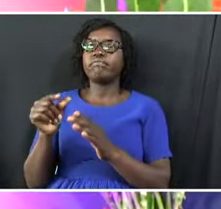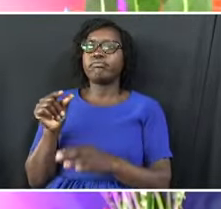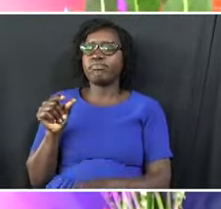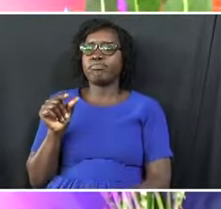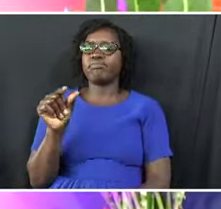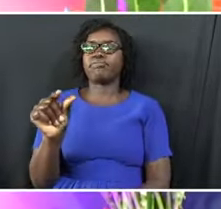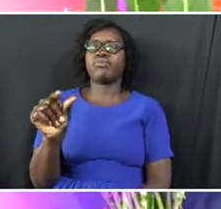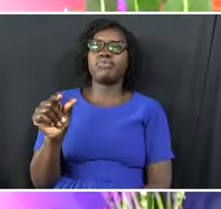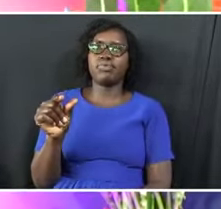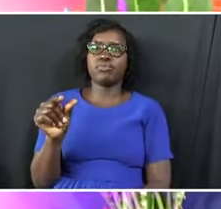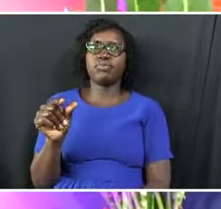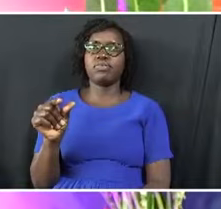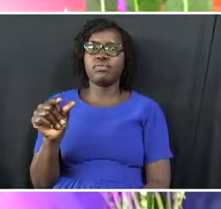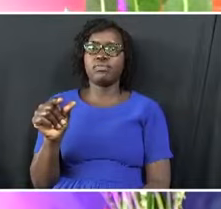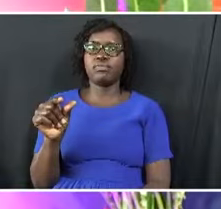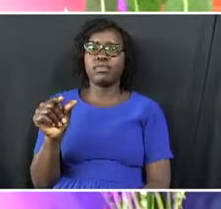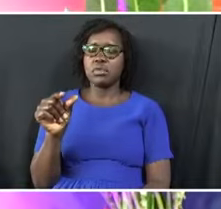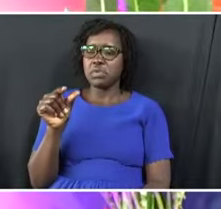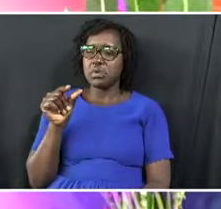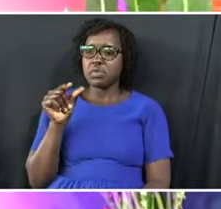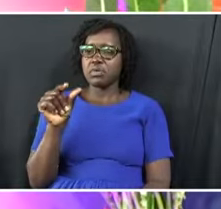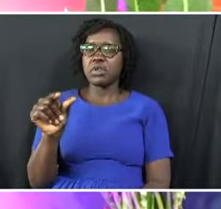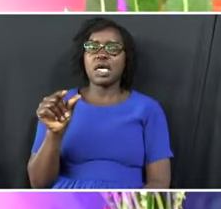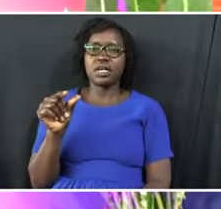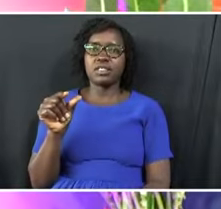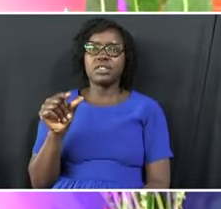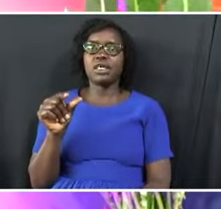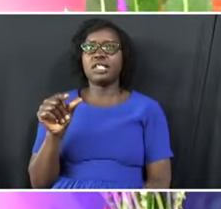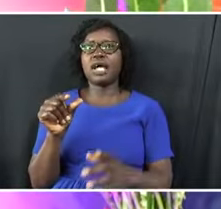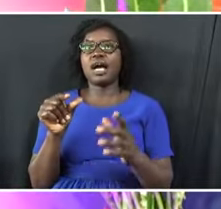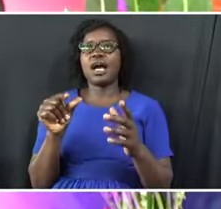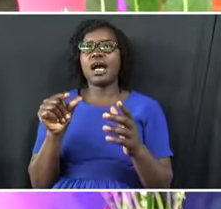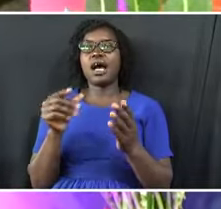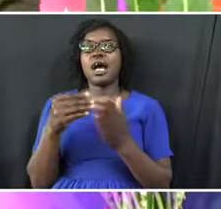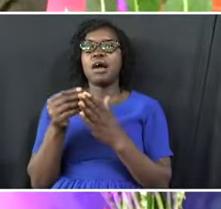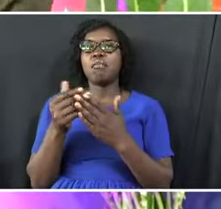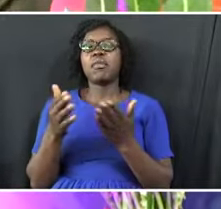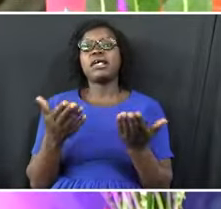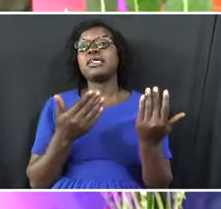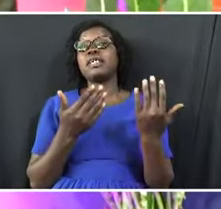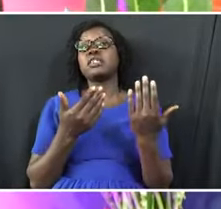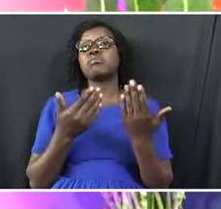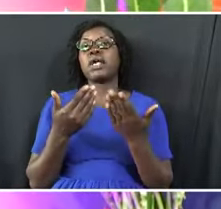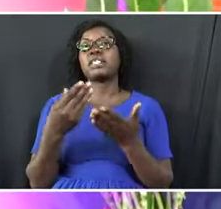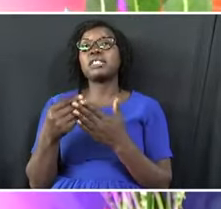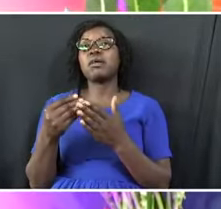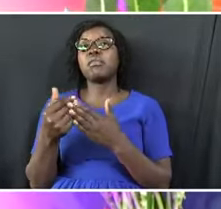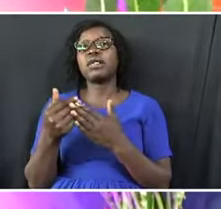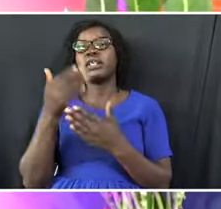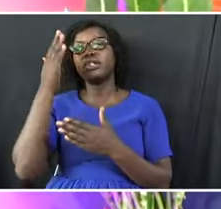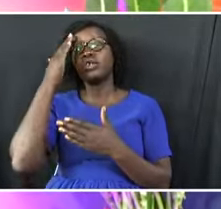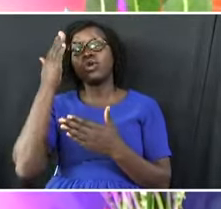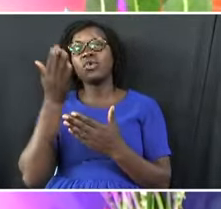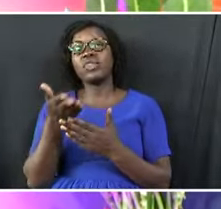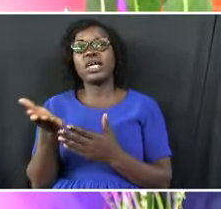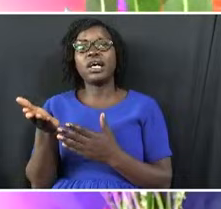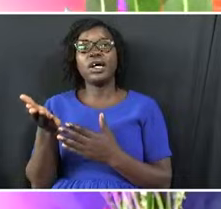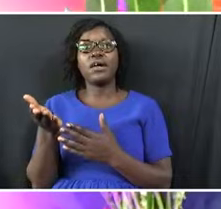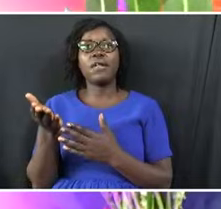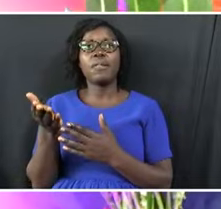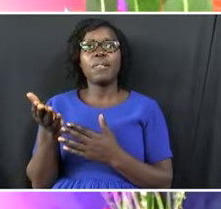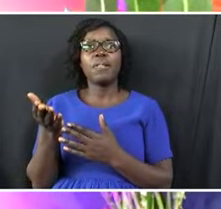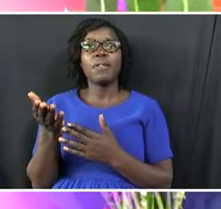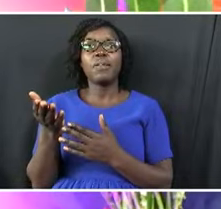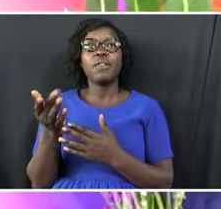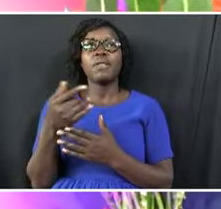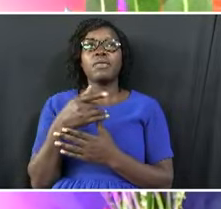an insertion of that particular ATM of yours, irrespective of how much money is in there. Those